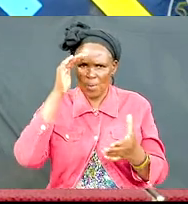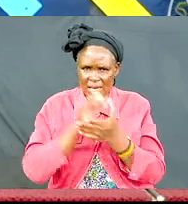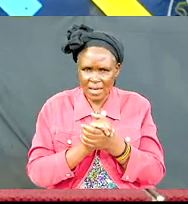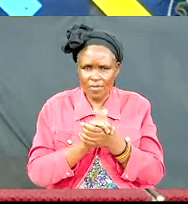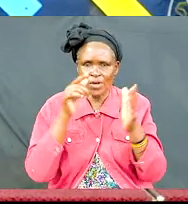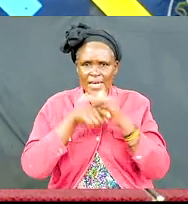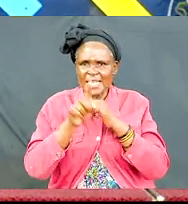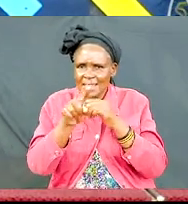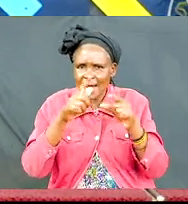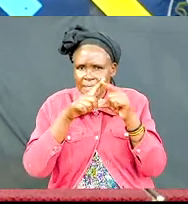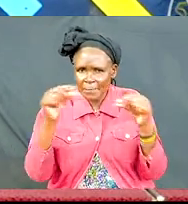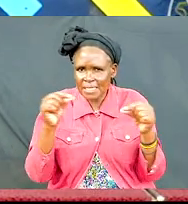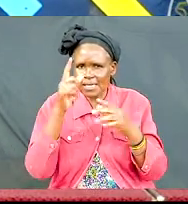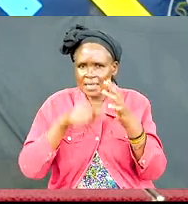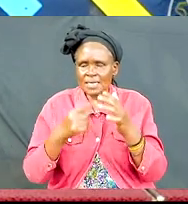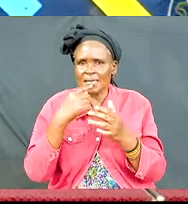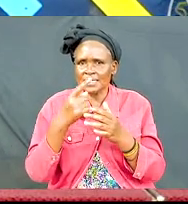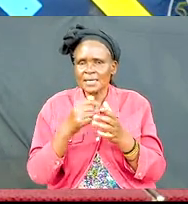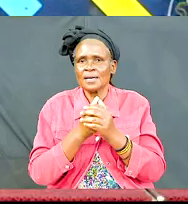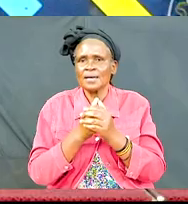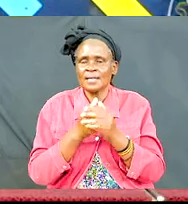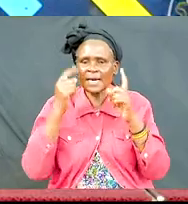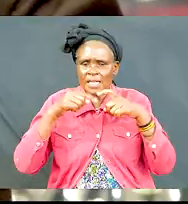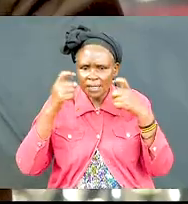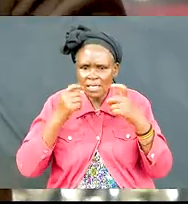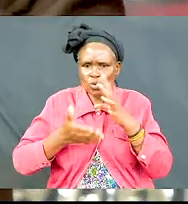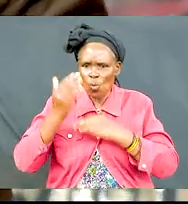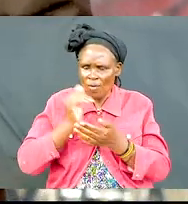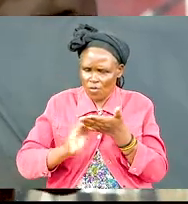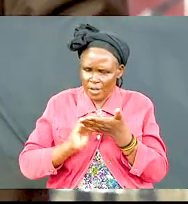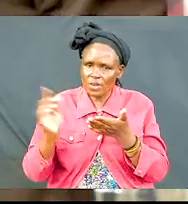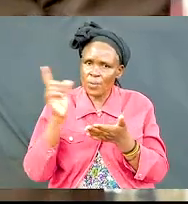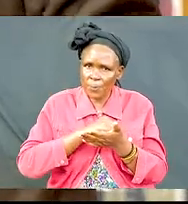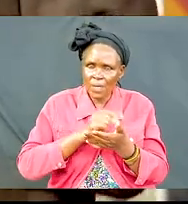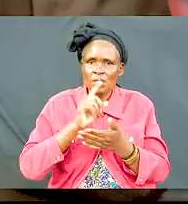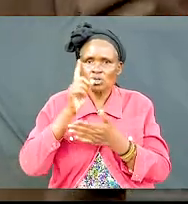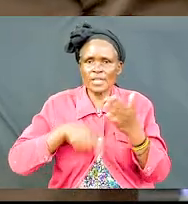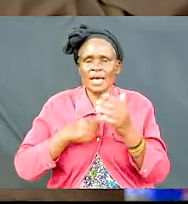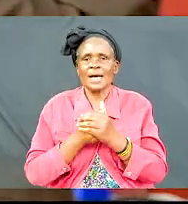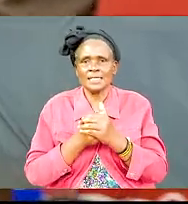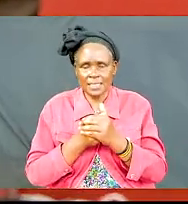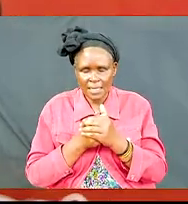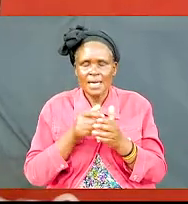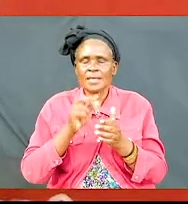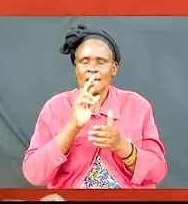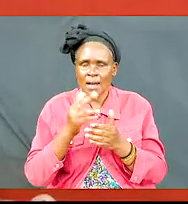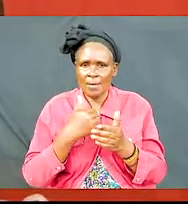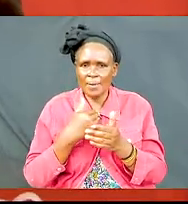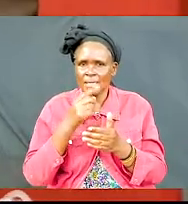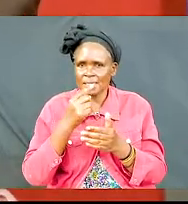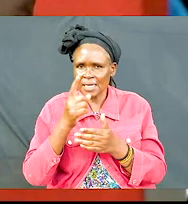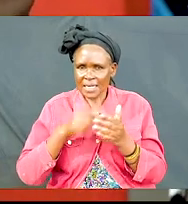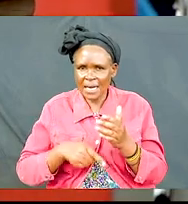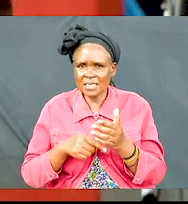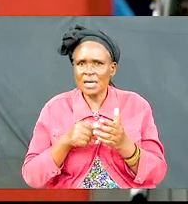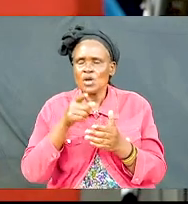that message that their sins were forgiven. So that they are being saying that you